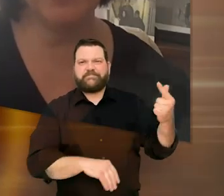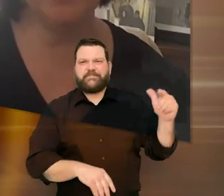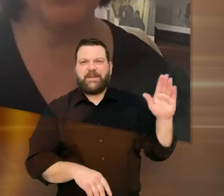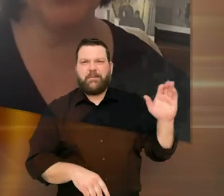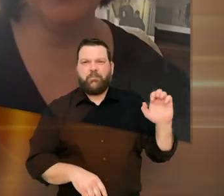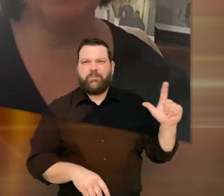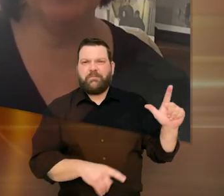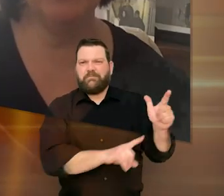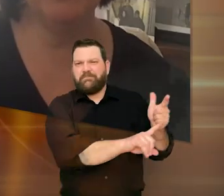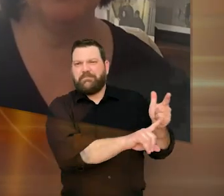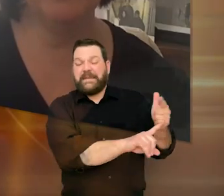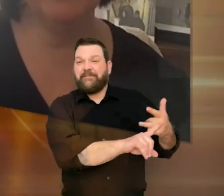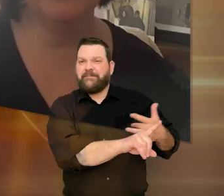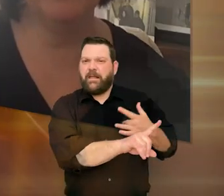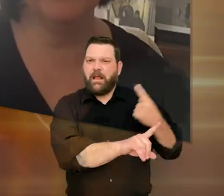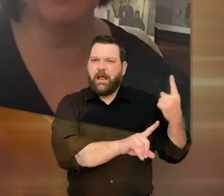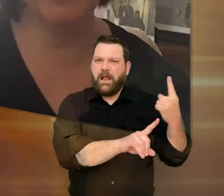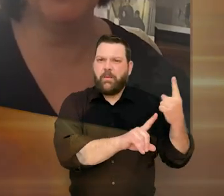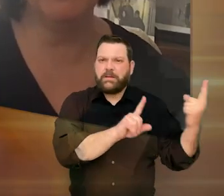That was Gabriel.